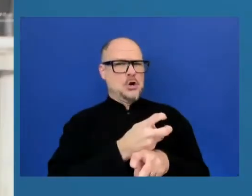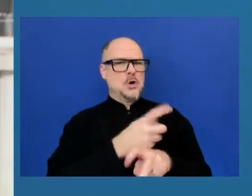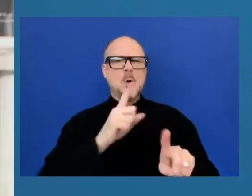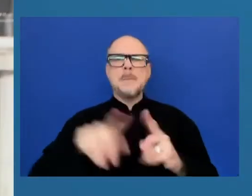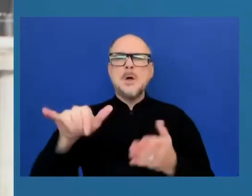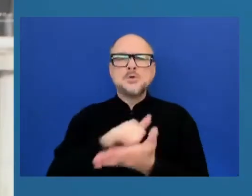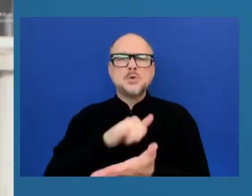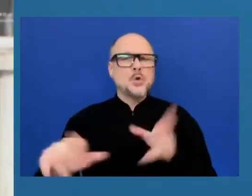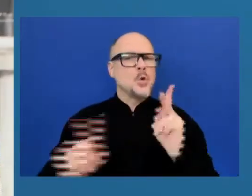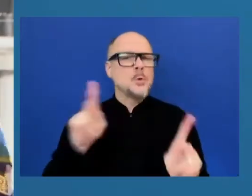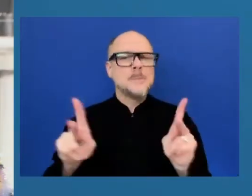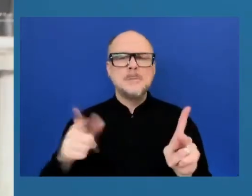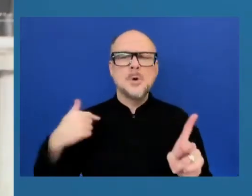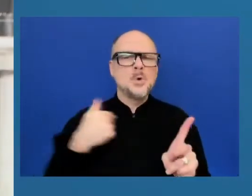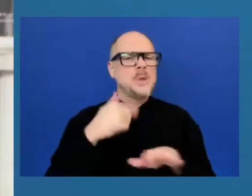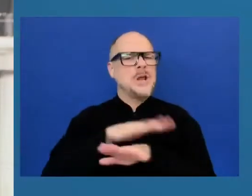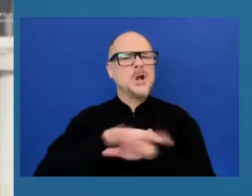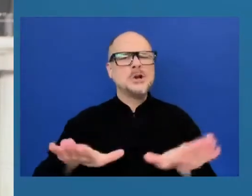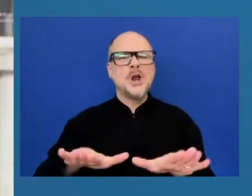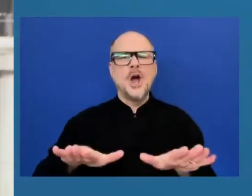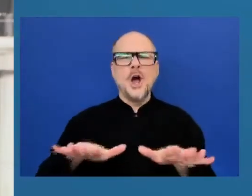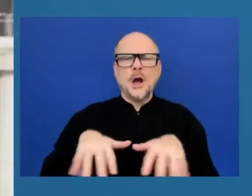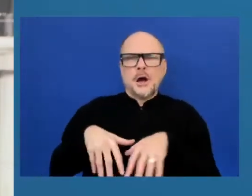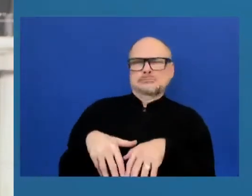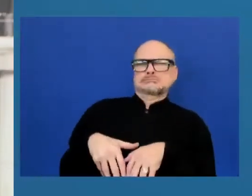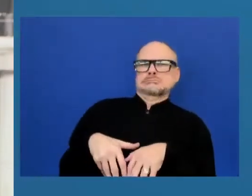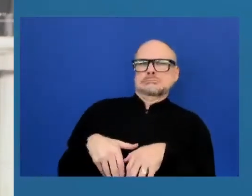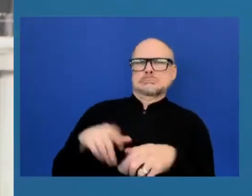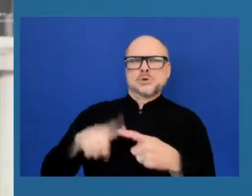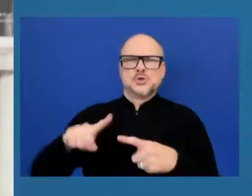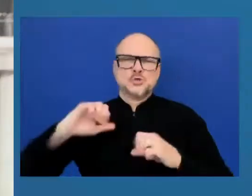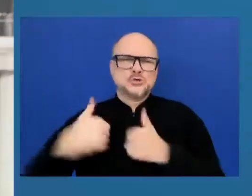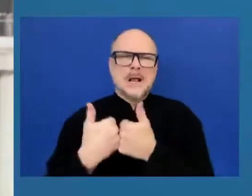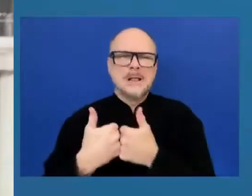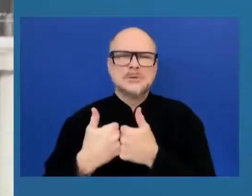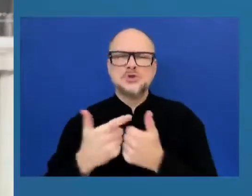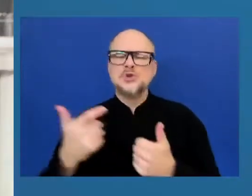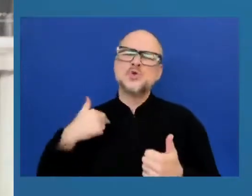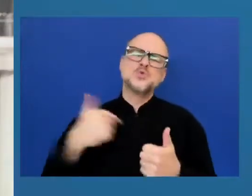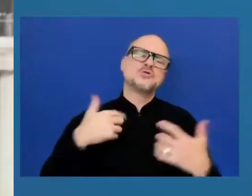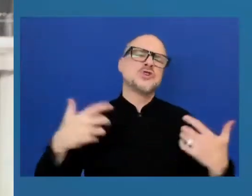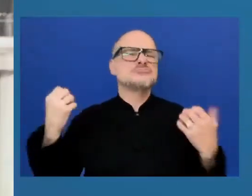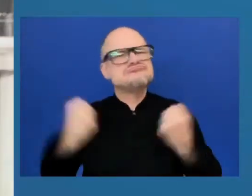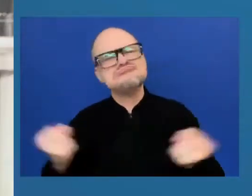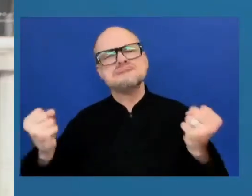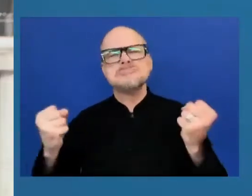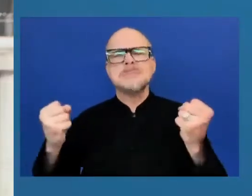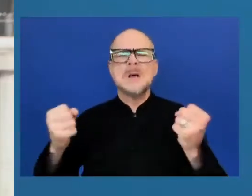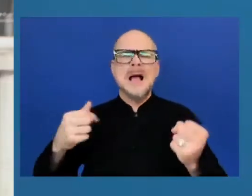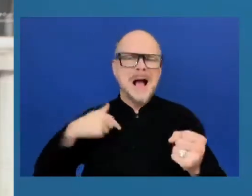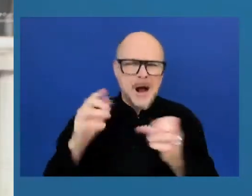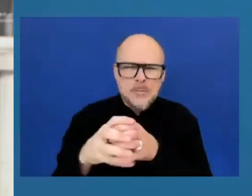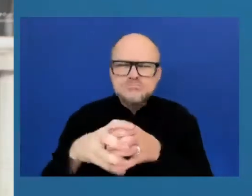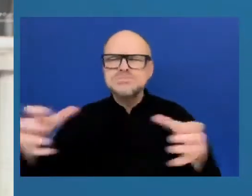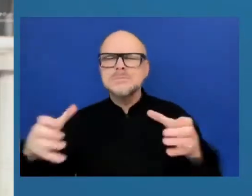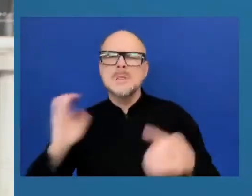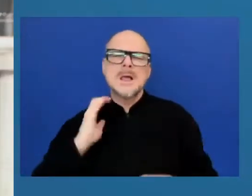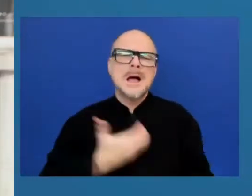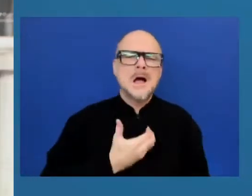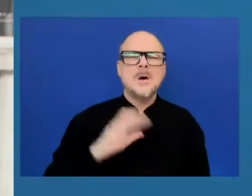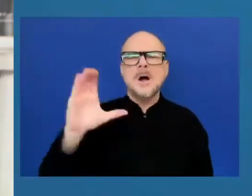not in our DNA. I'm committed to expanding, not curtailing, New York's carbon-free energy